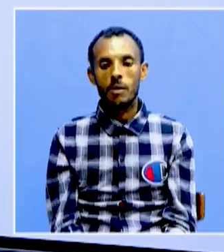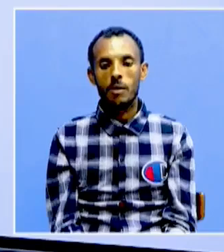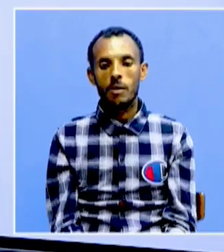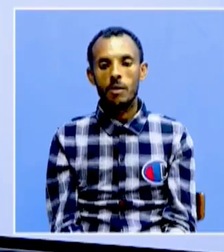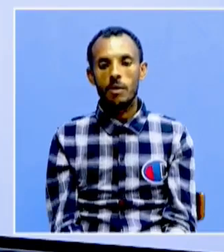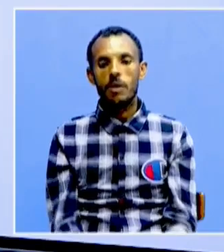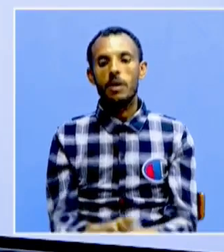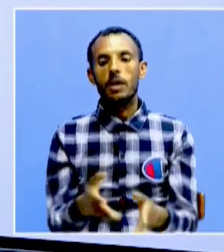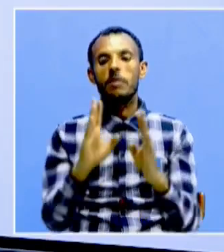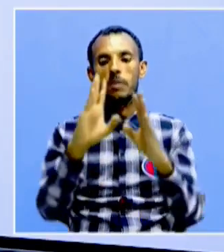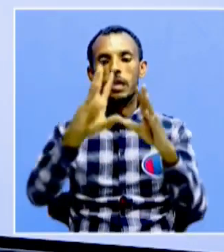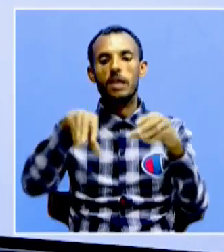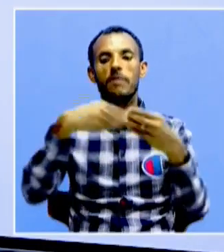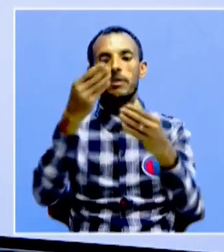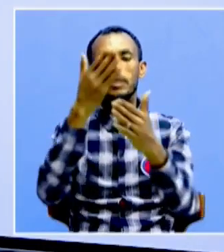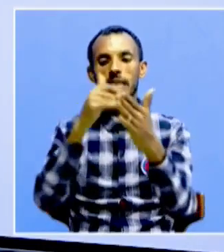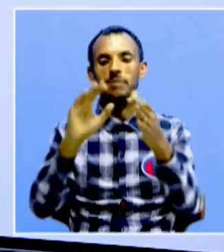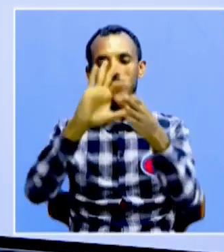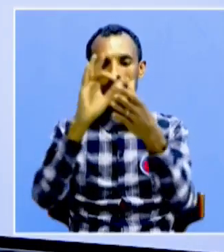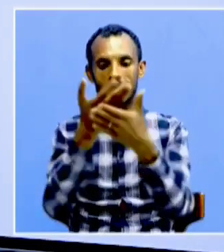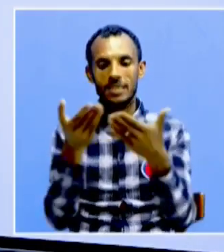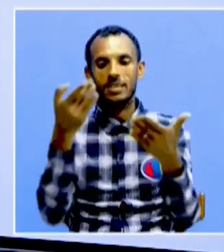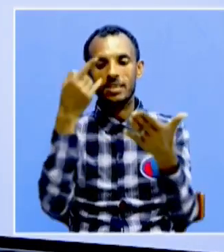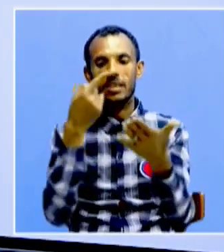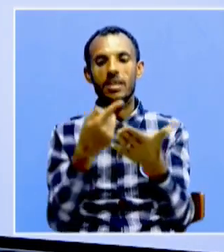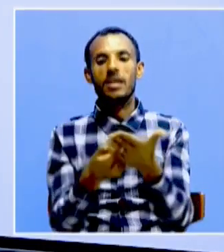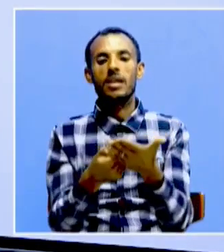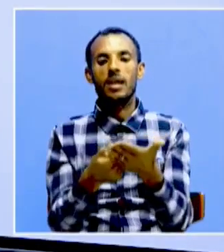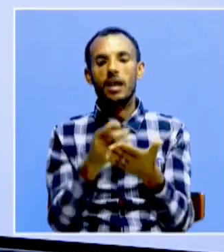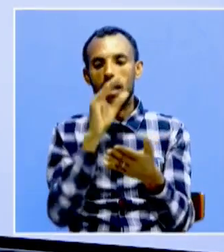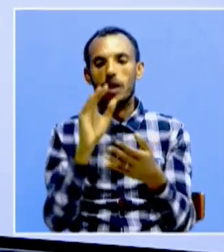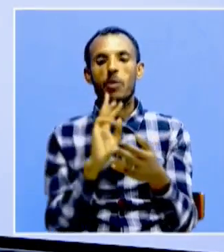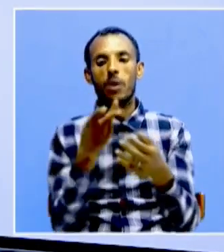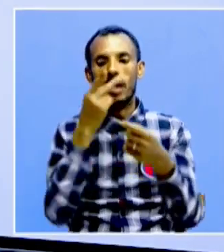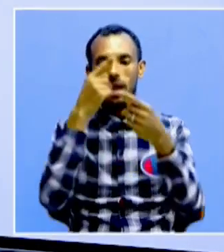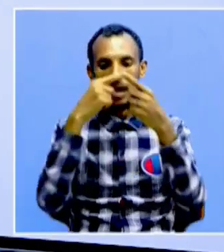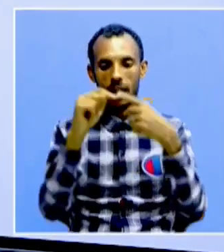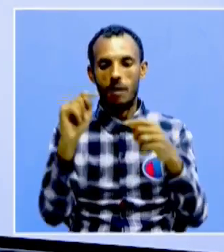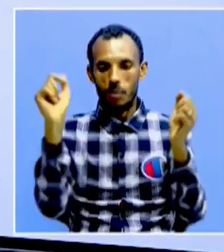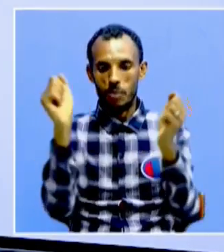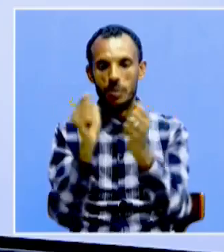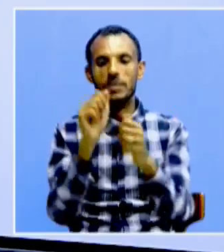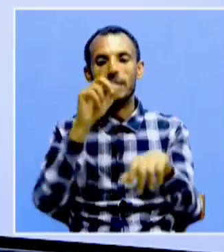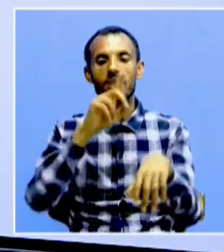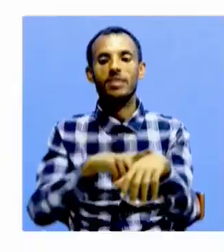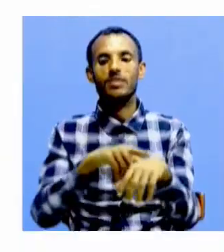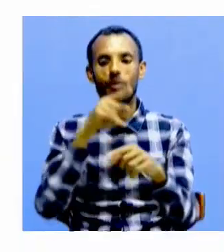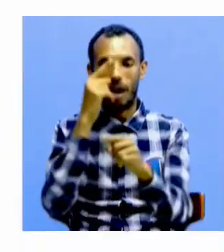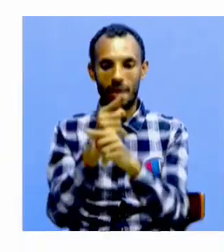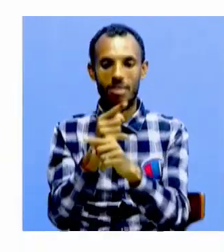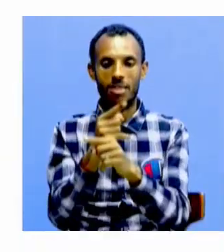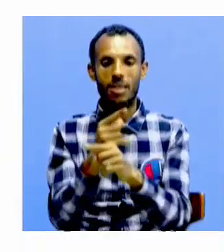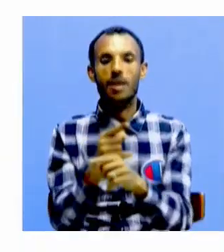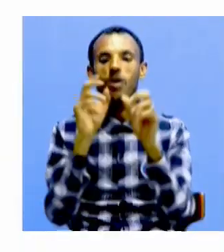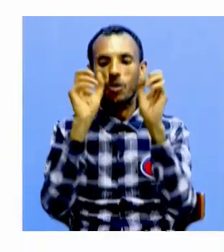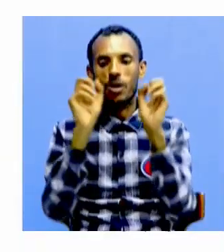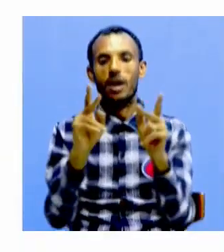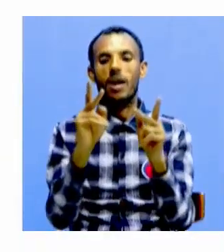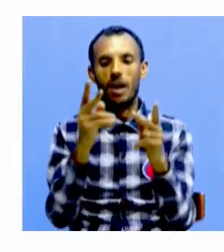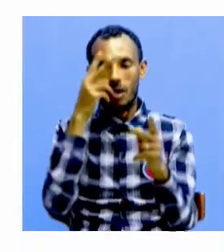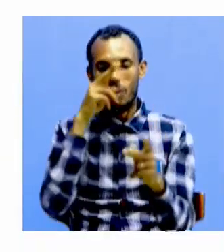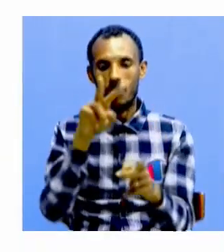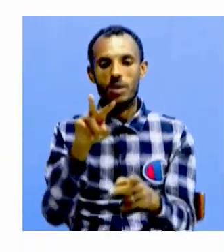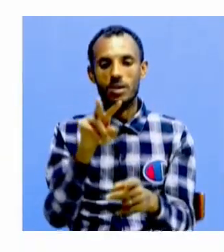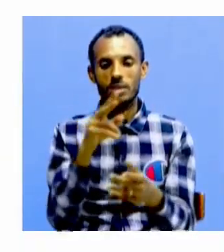okay, let me give you some sentences here, and then we come up with the tense. All right? Okay, look at